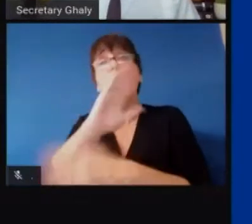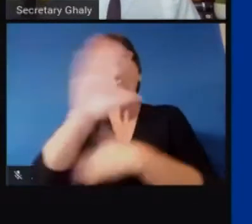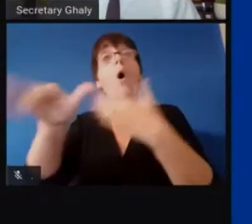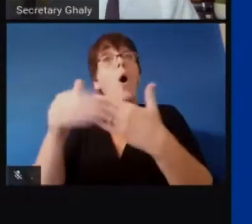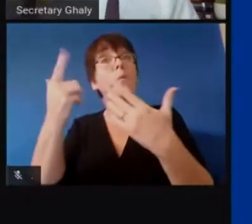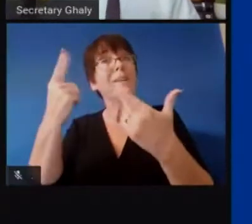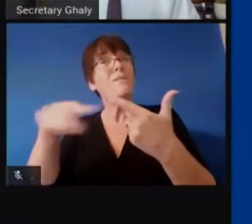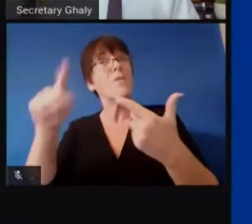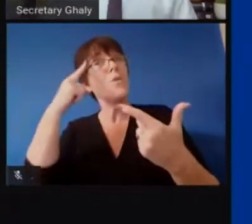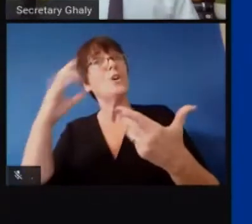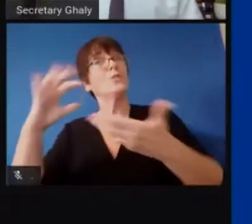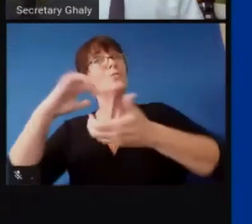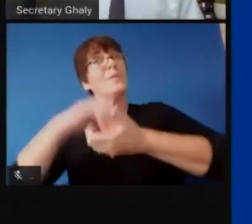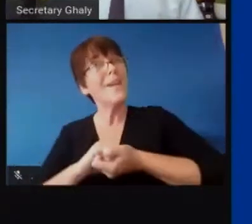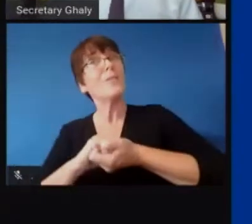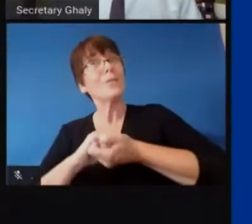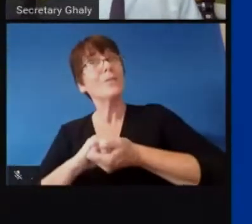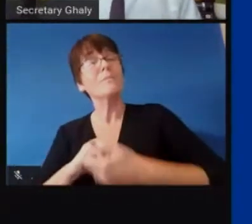together.